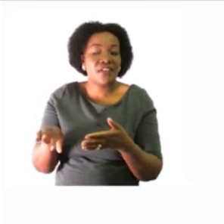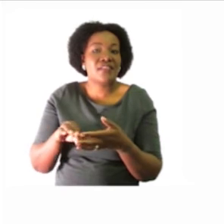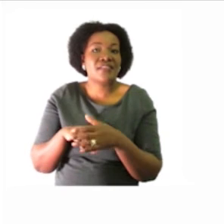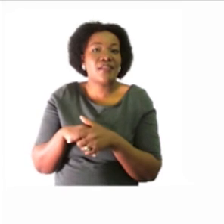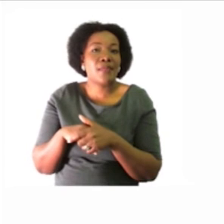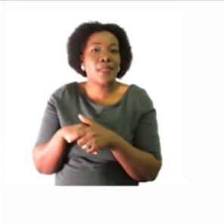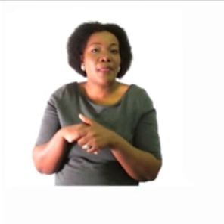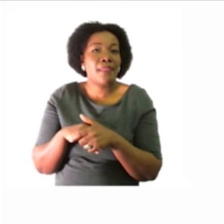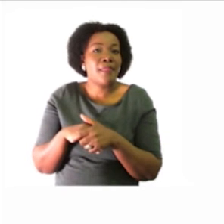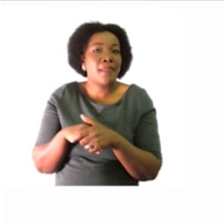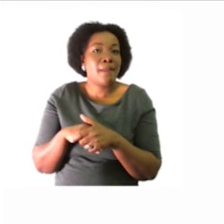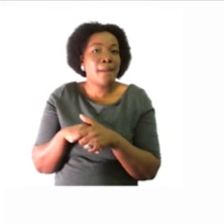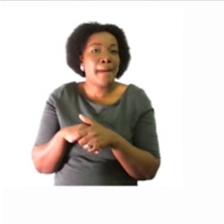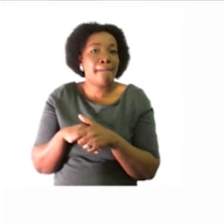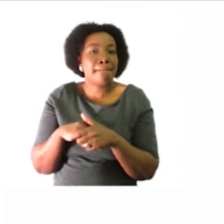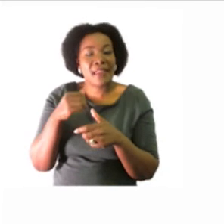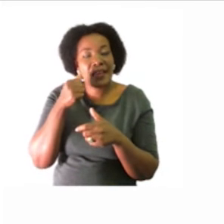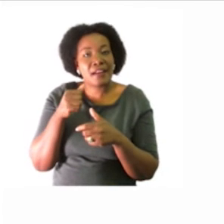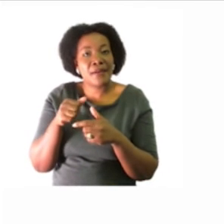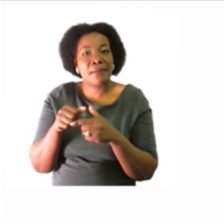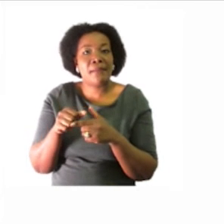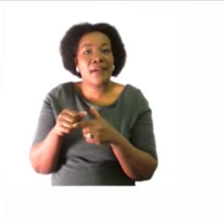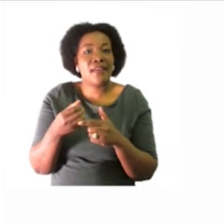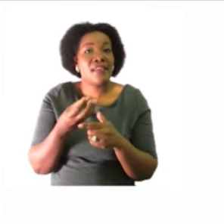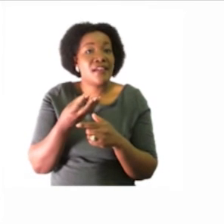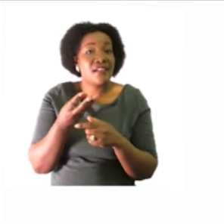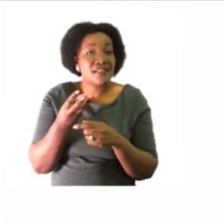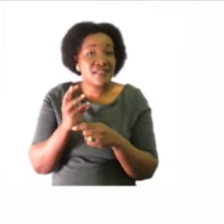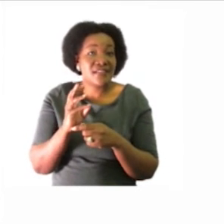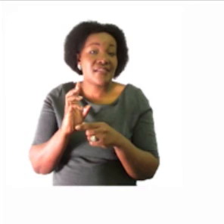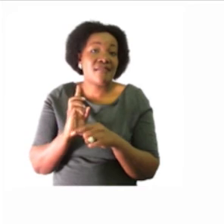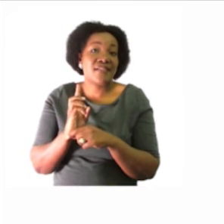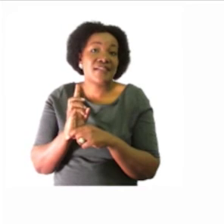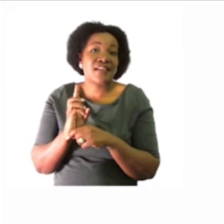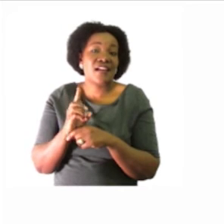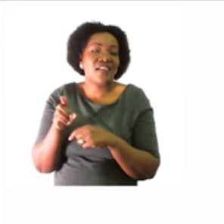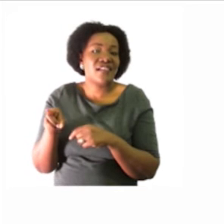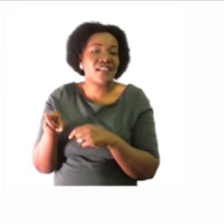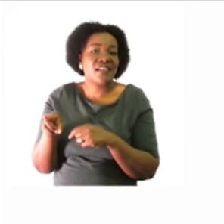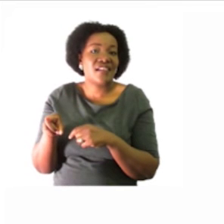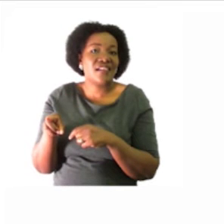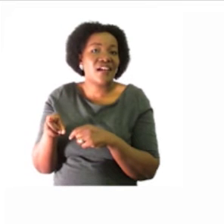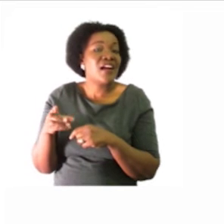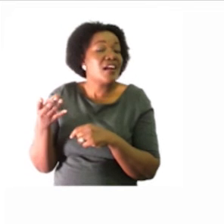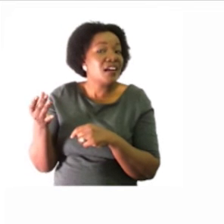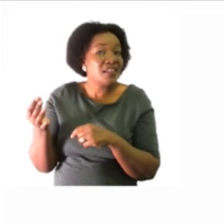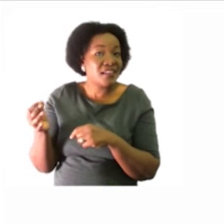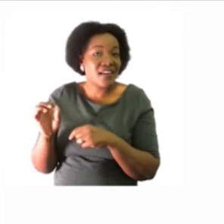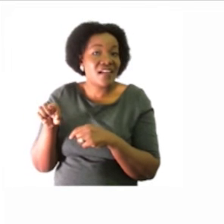60 is having 2 numbers, remember to write the 6 first. And then the 9 comes at